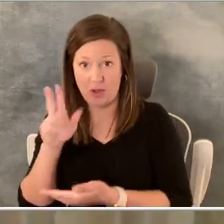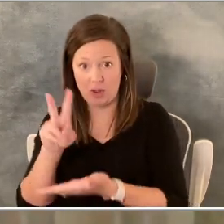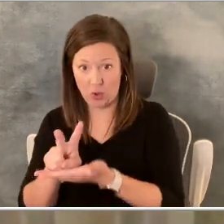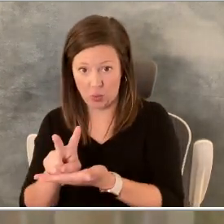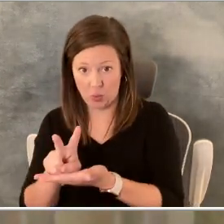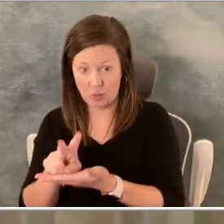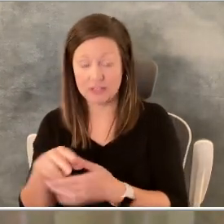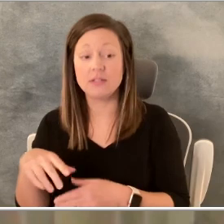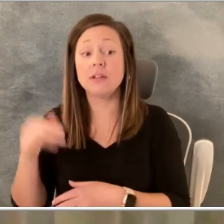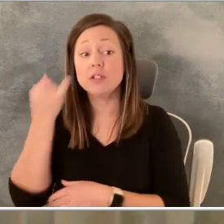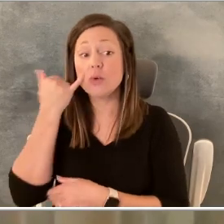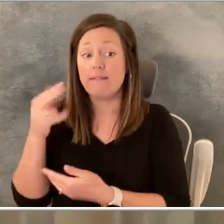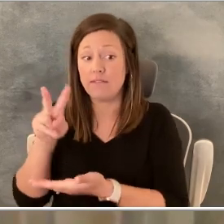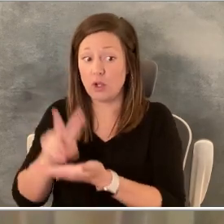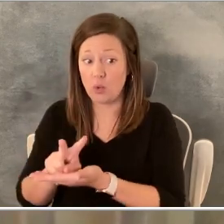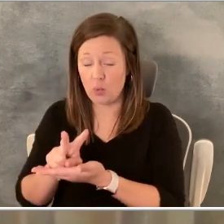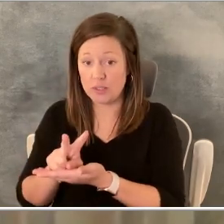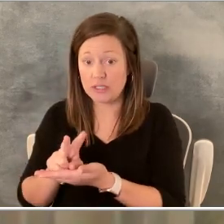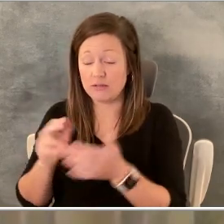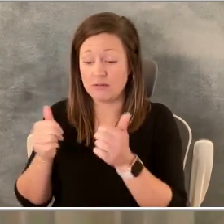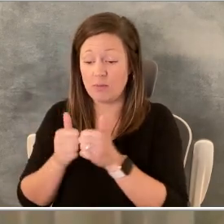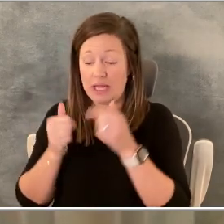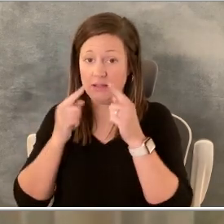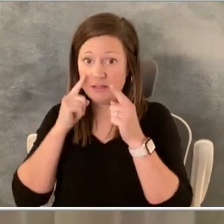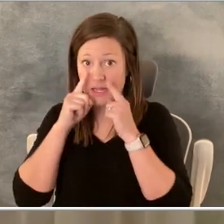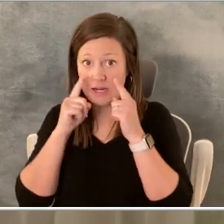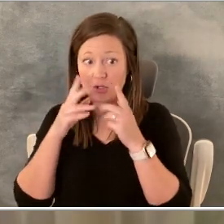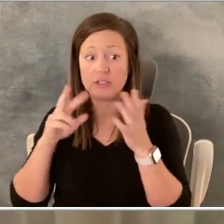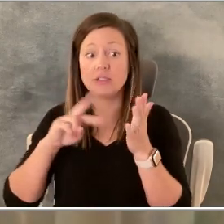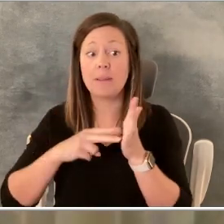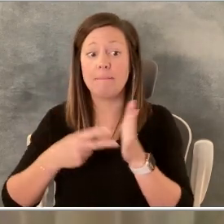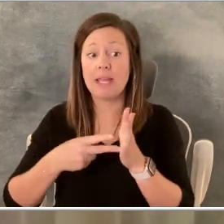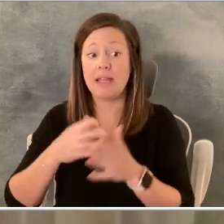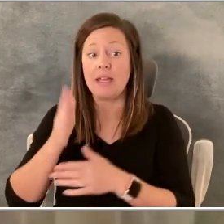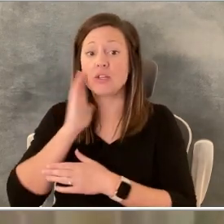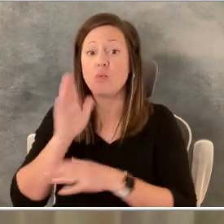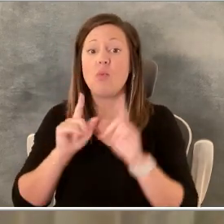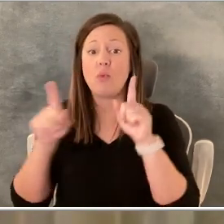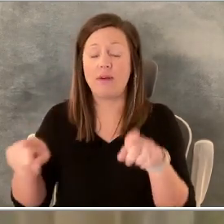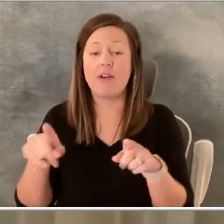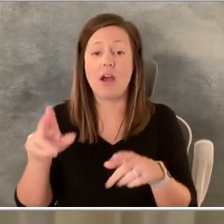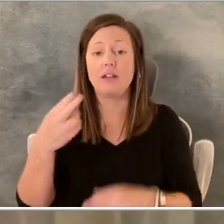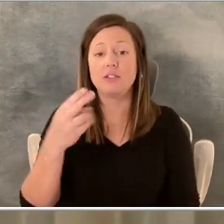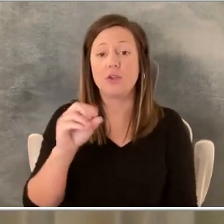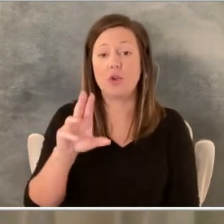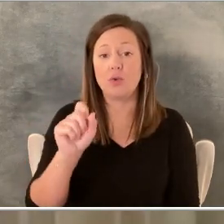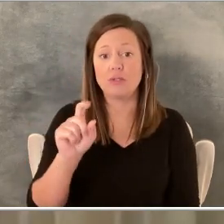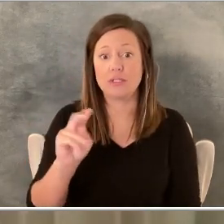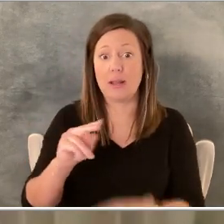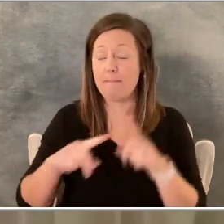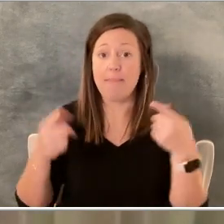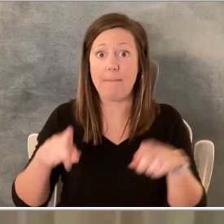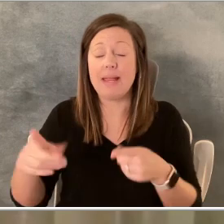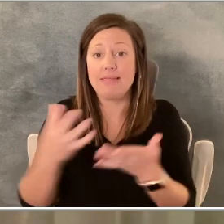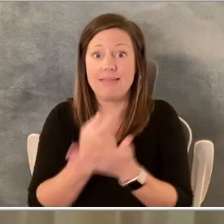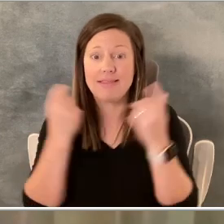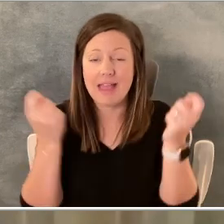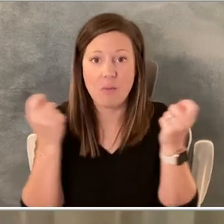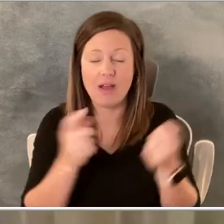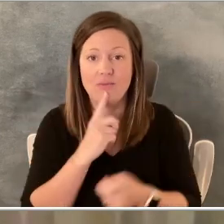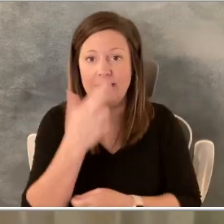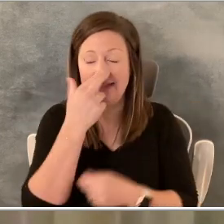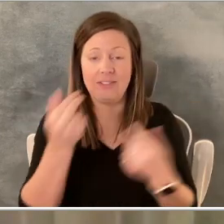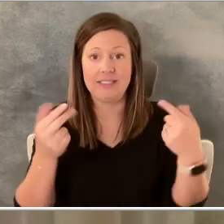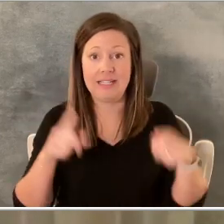have lost to the Tigers, we would have gone to Houston. But they ended up beating the Tigers, ironically enough. So we ended